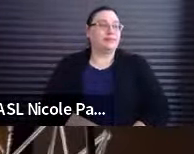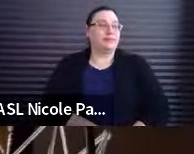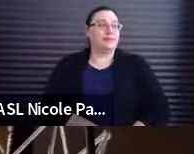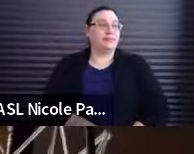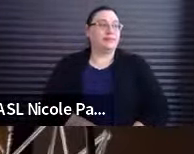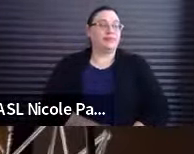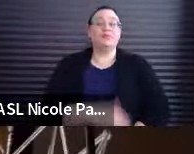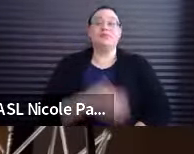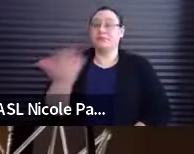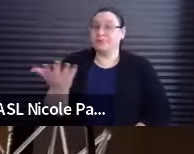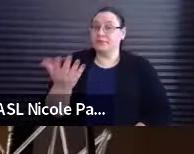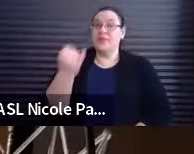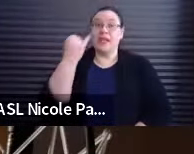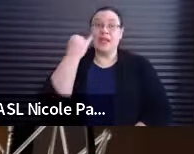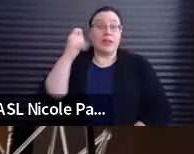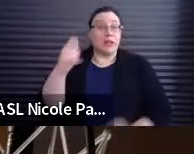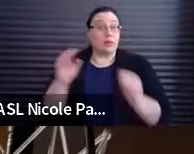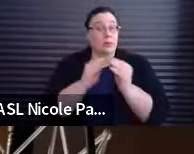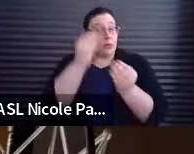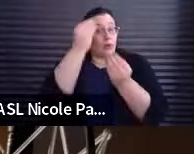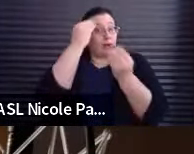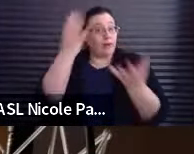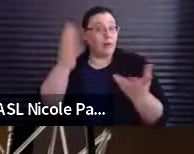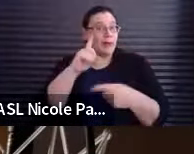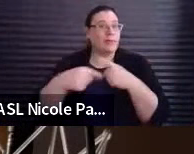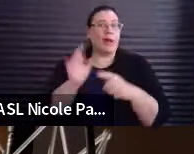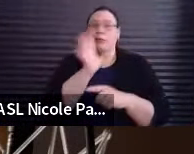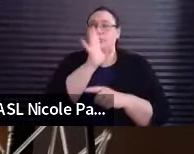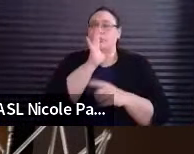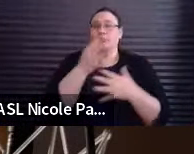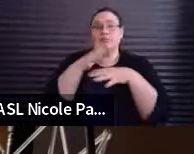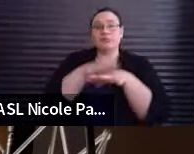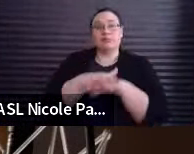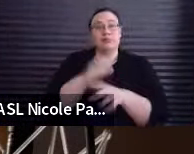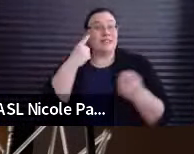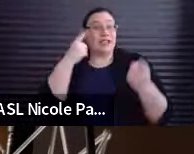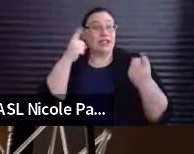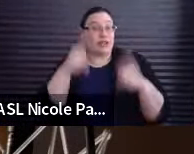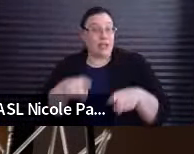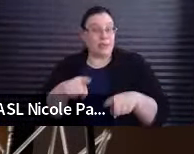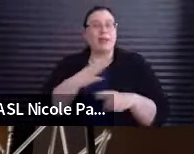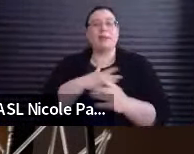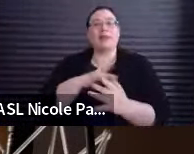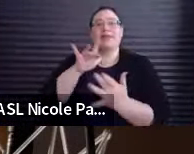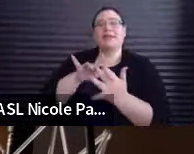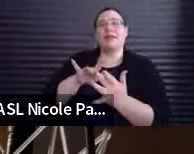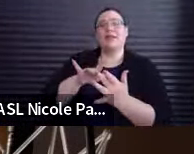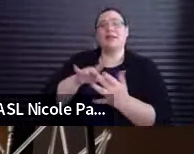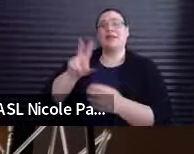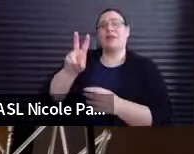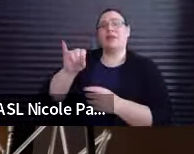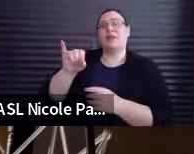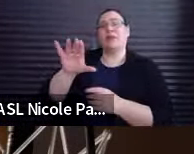If you need more information about our dubbing agreements, please contact the voiceover department at